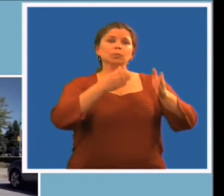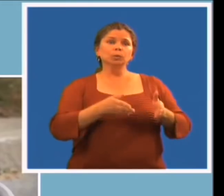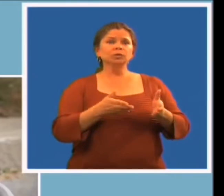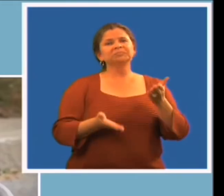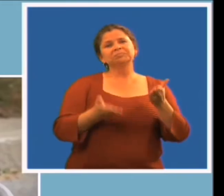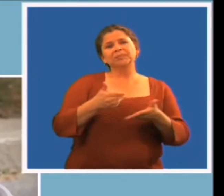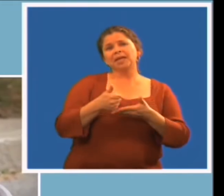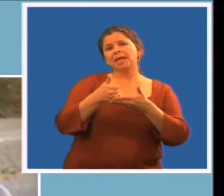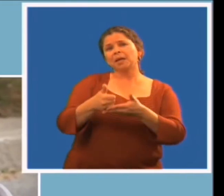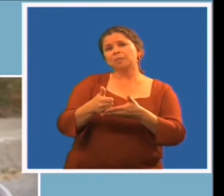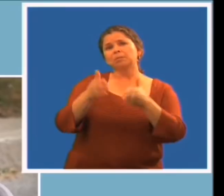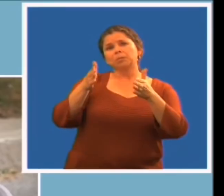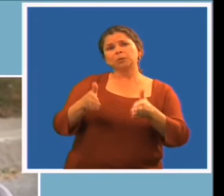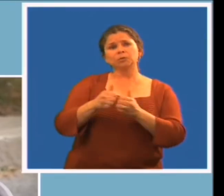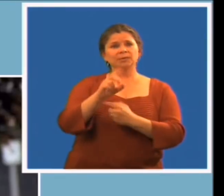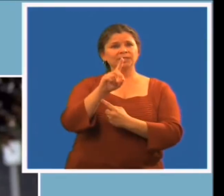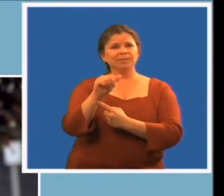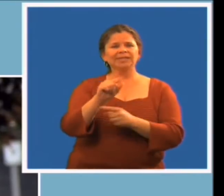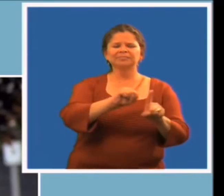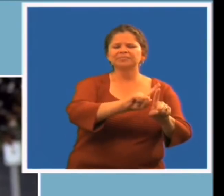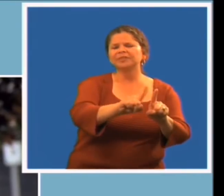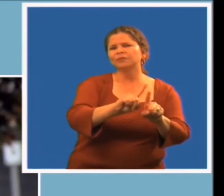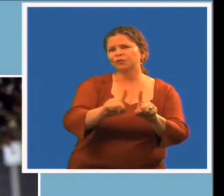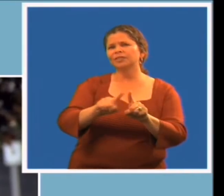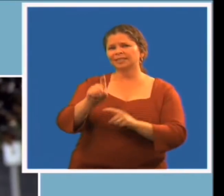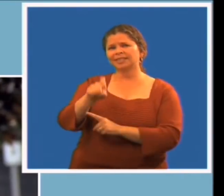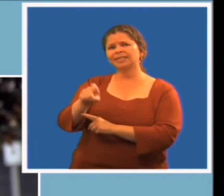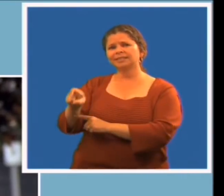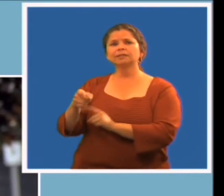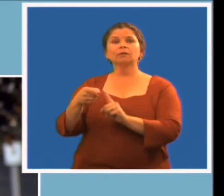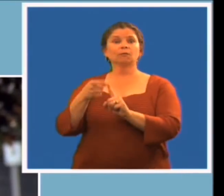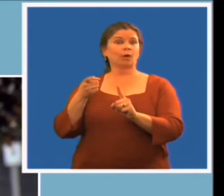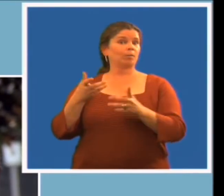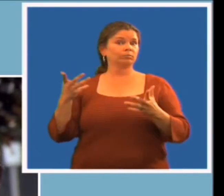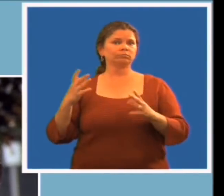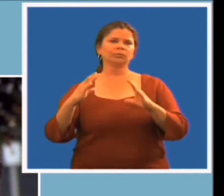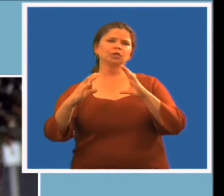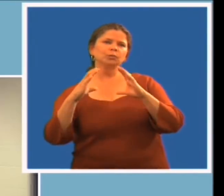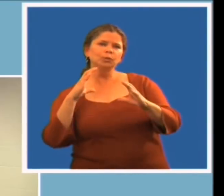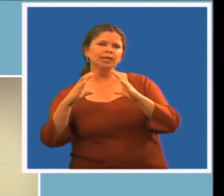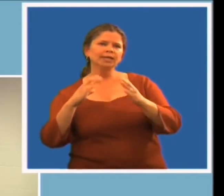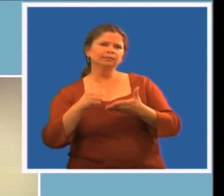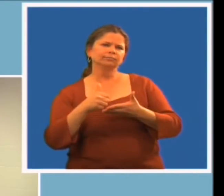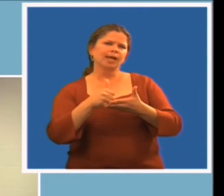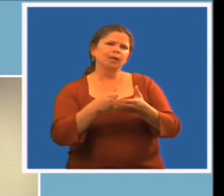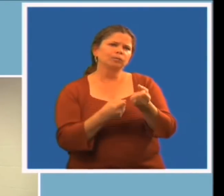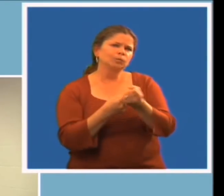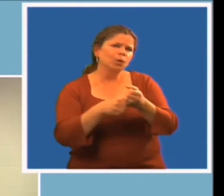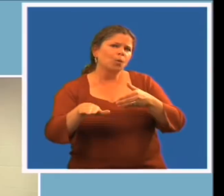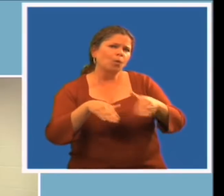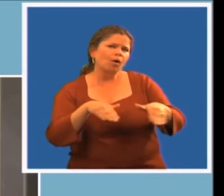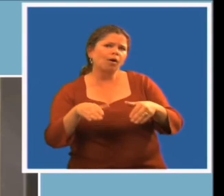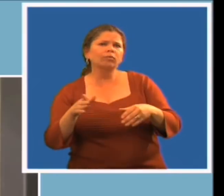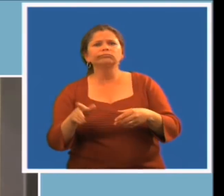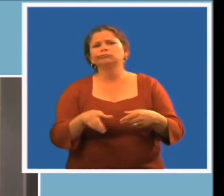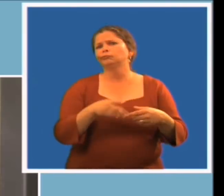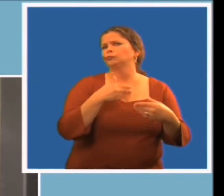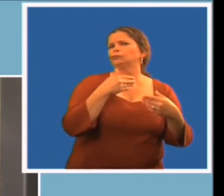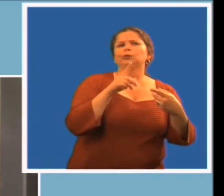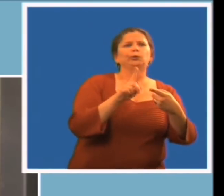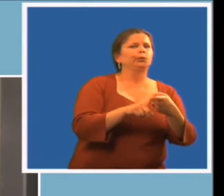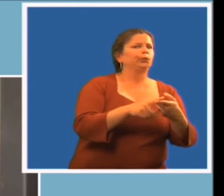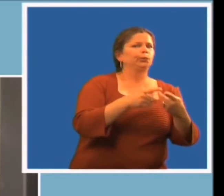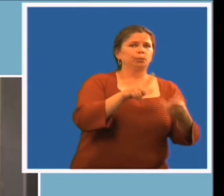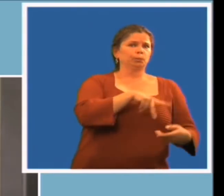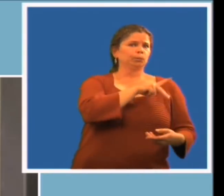A support person might help a person with a disability with a variety of things, from communicating to helping with mobility, or from